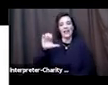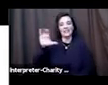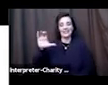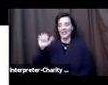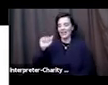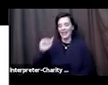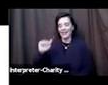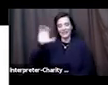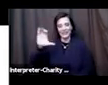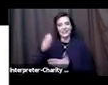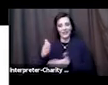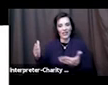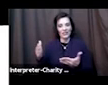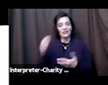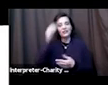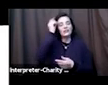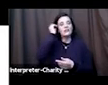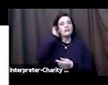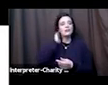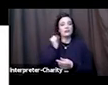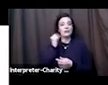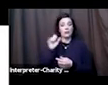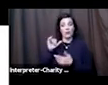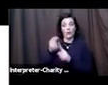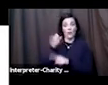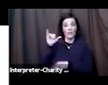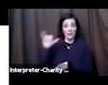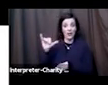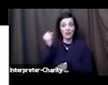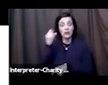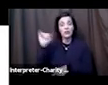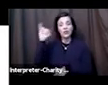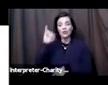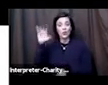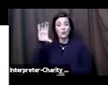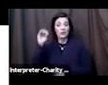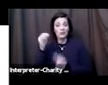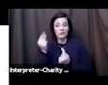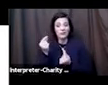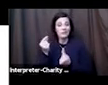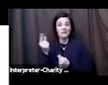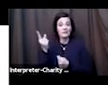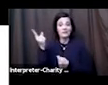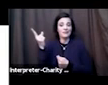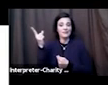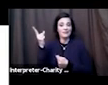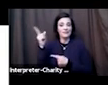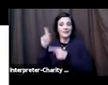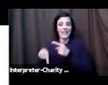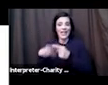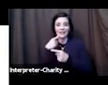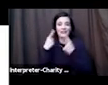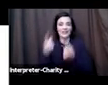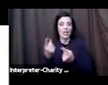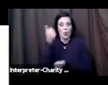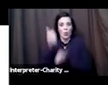being said, a big takeaway point here is really insurance companies do not get to dictate which